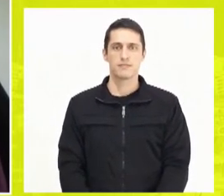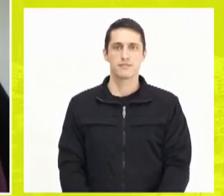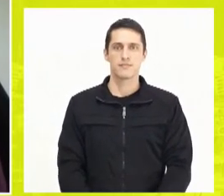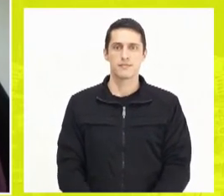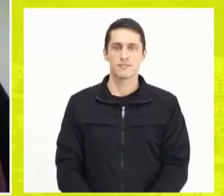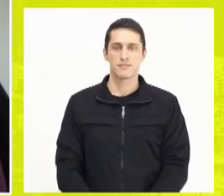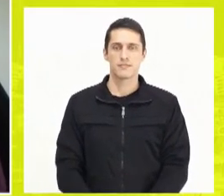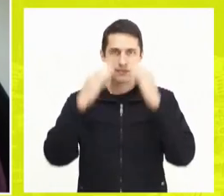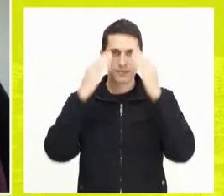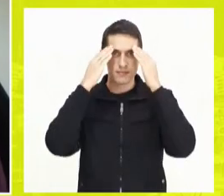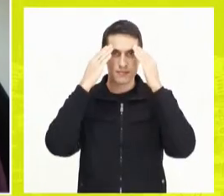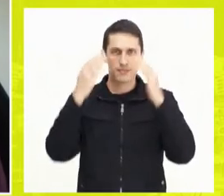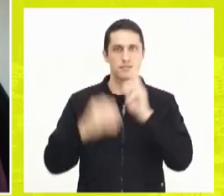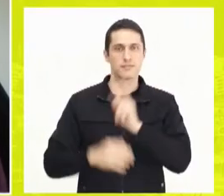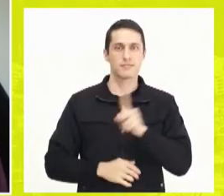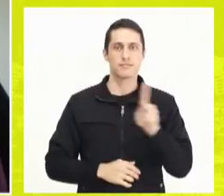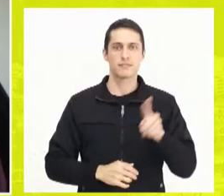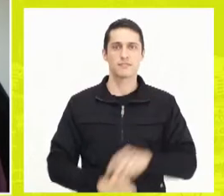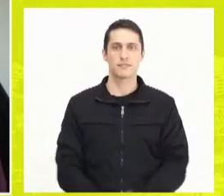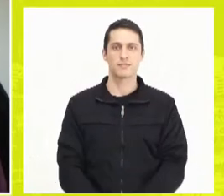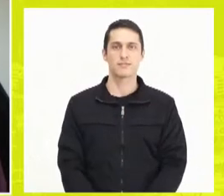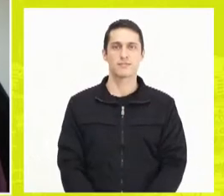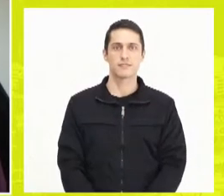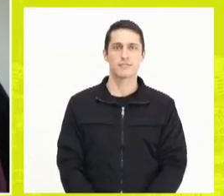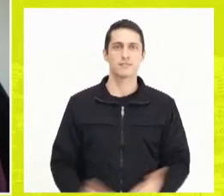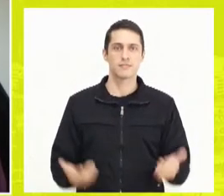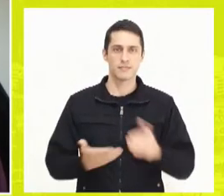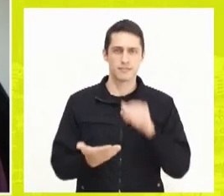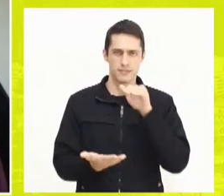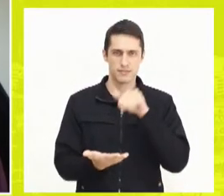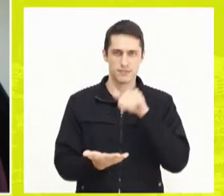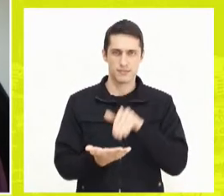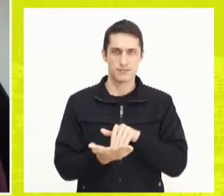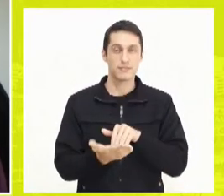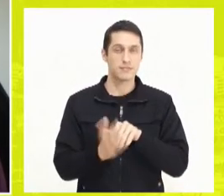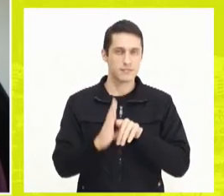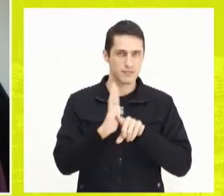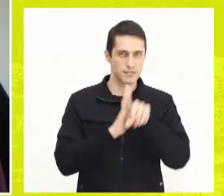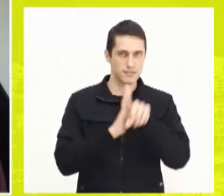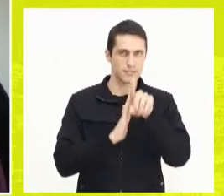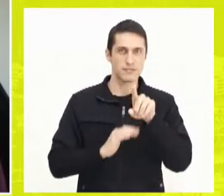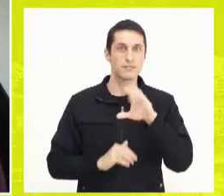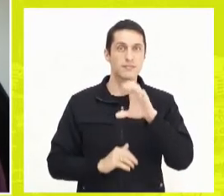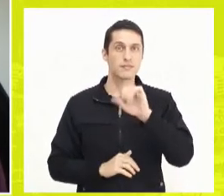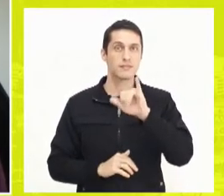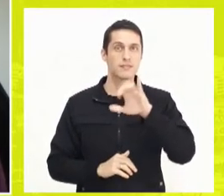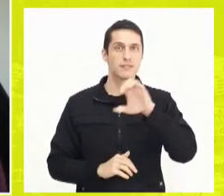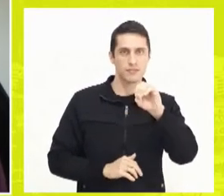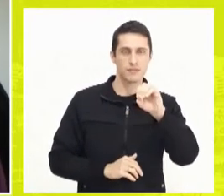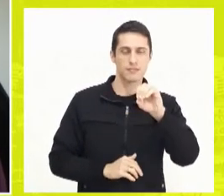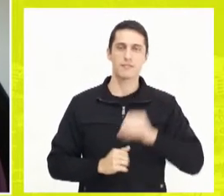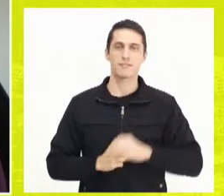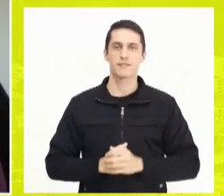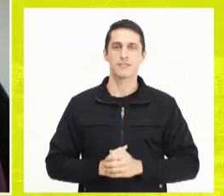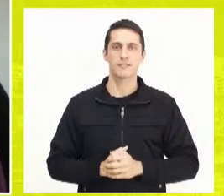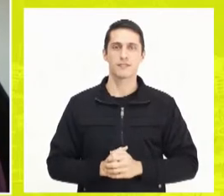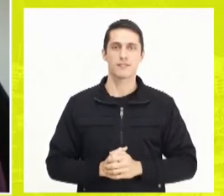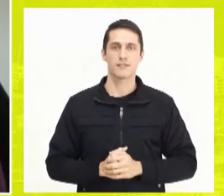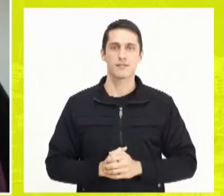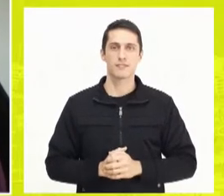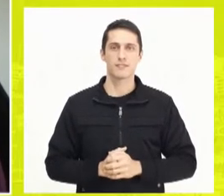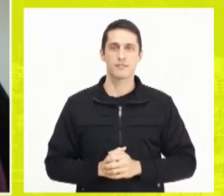things not happen thank you professor i'd like to ask a